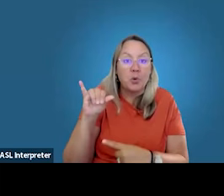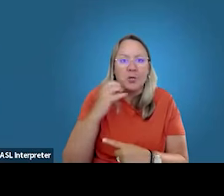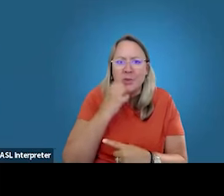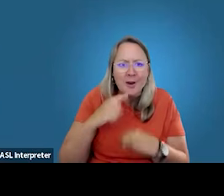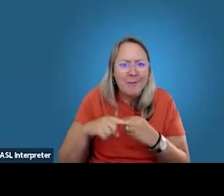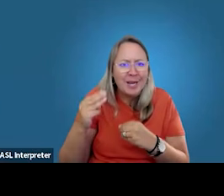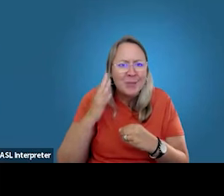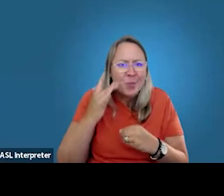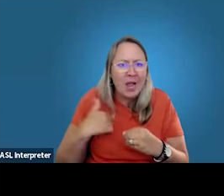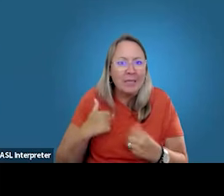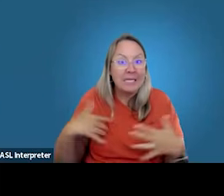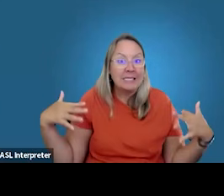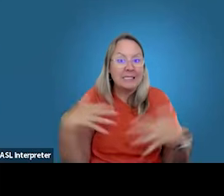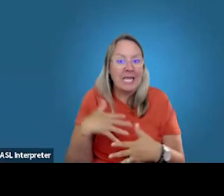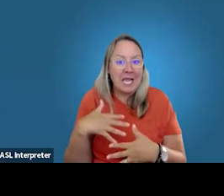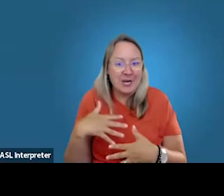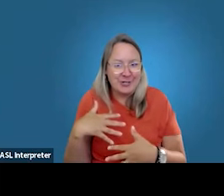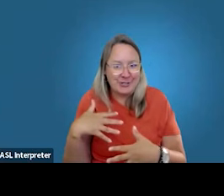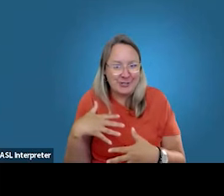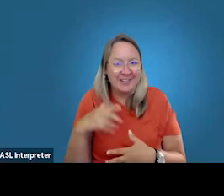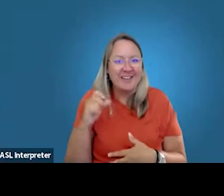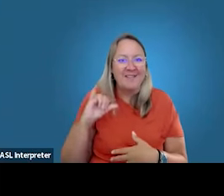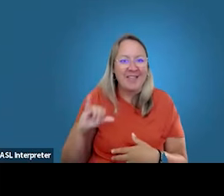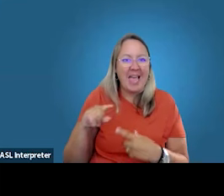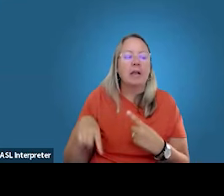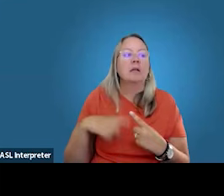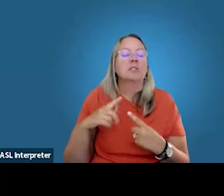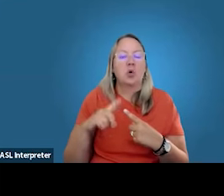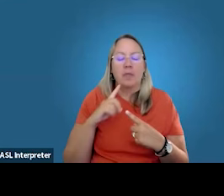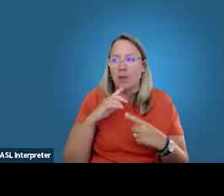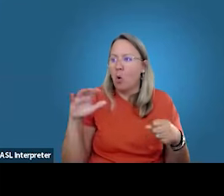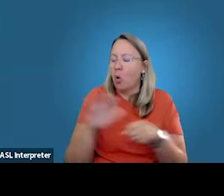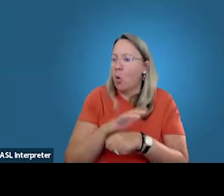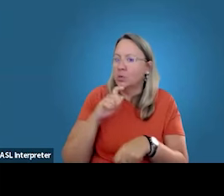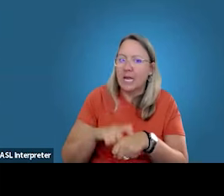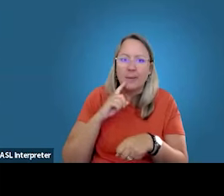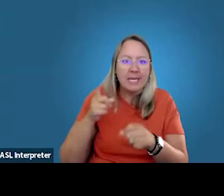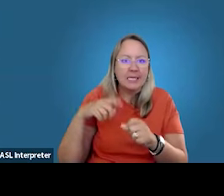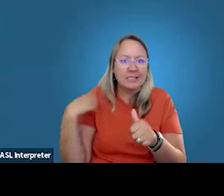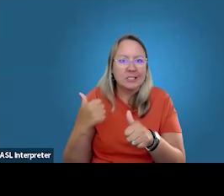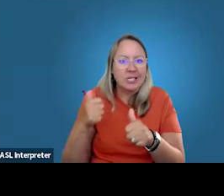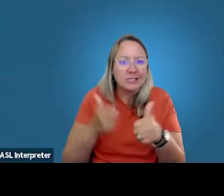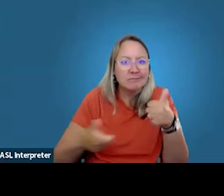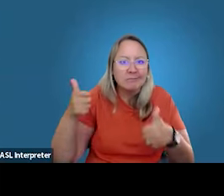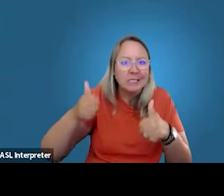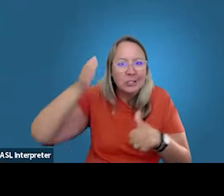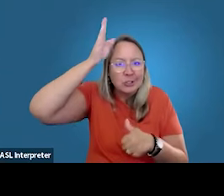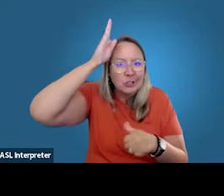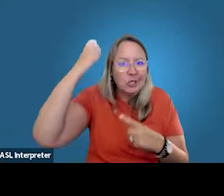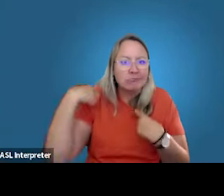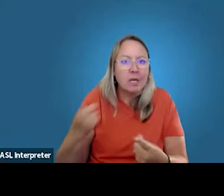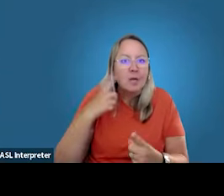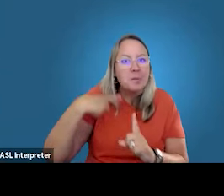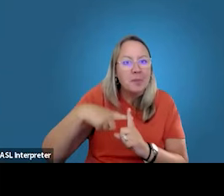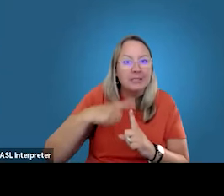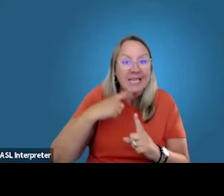because he's scared of water. So not only does he have to spend the entire film chasing the biggest shark that we've ever seen, he also has to spend it